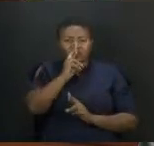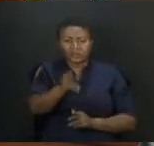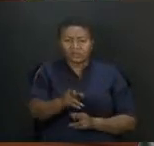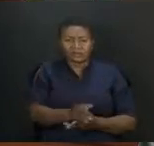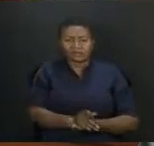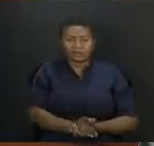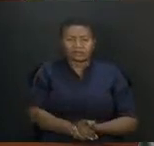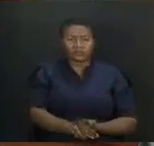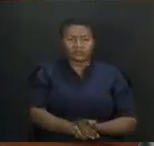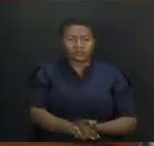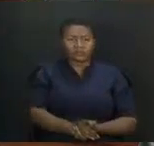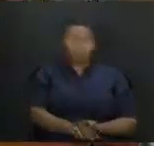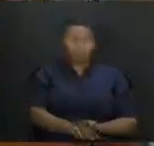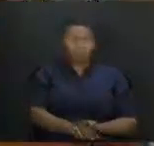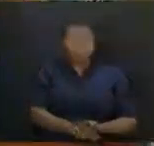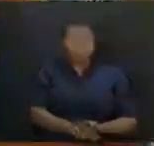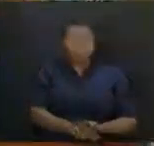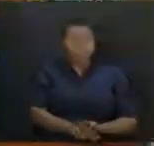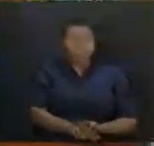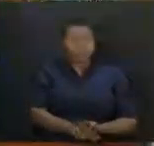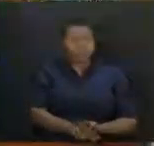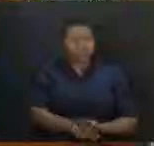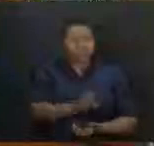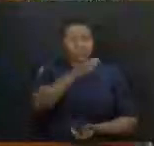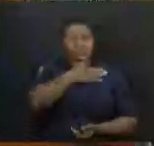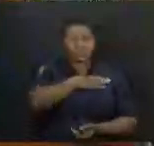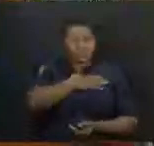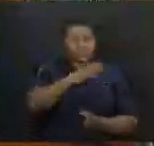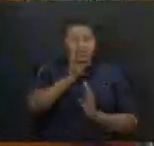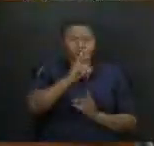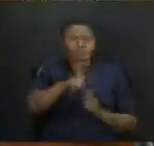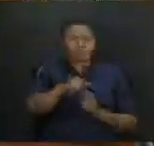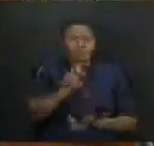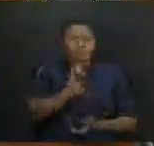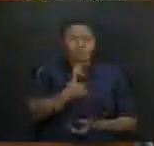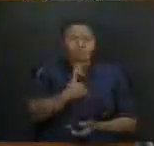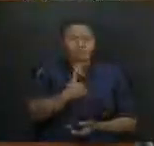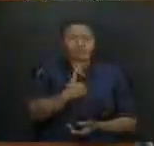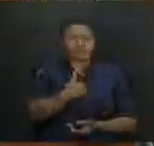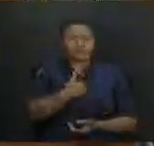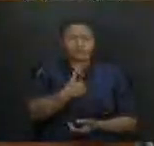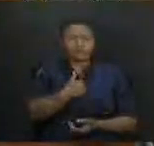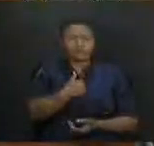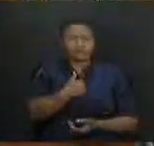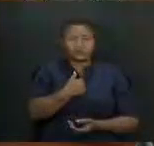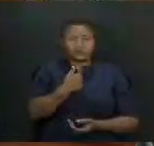No, to you, on your phone. Please address the chair. Mr. Speaker, I called him